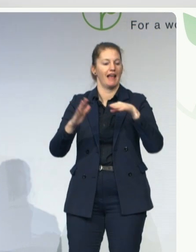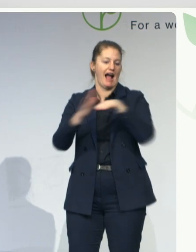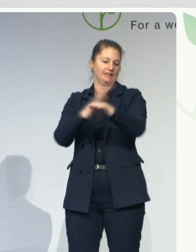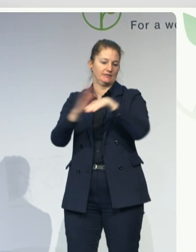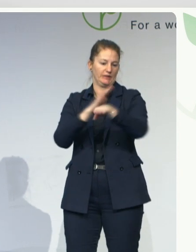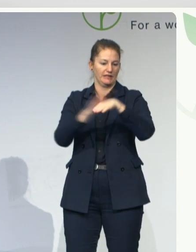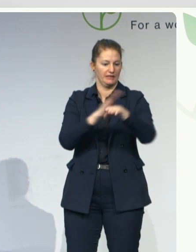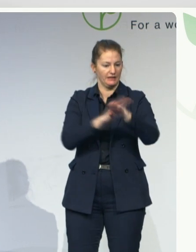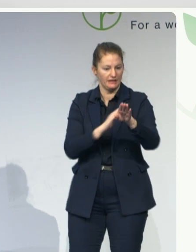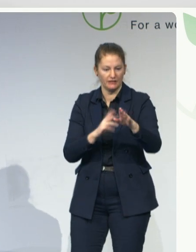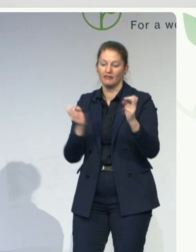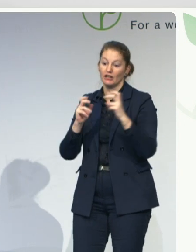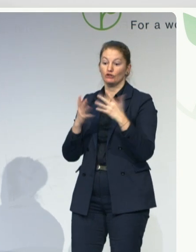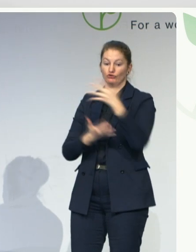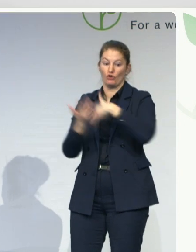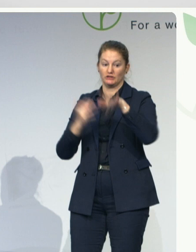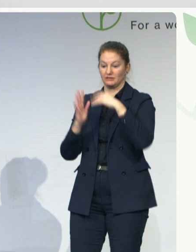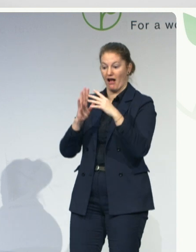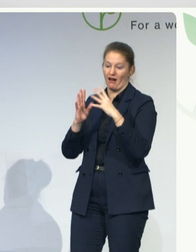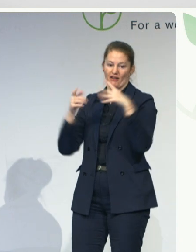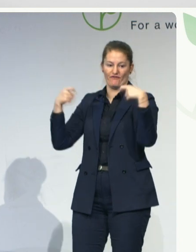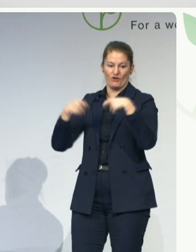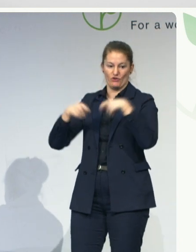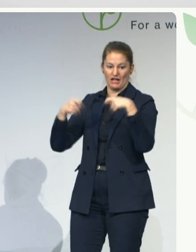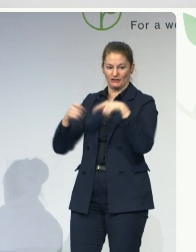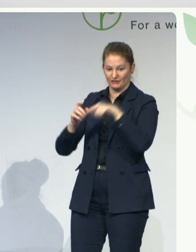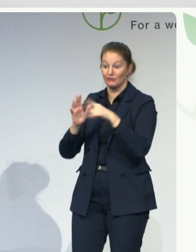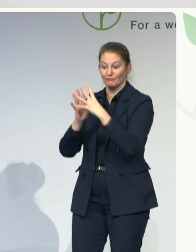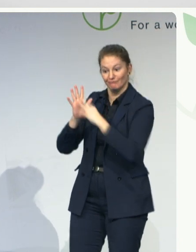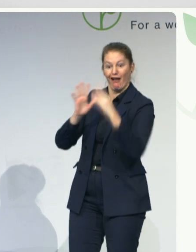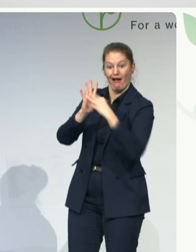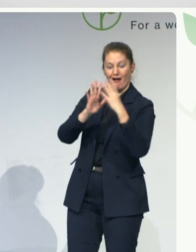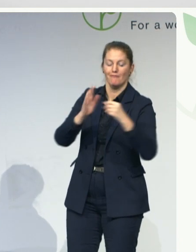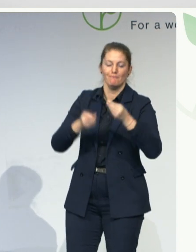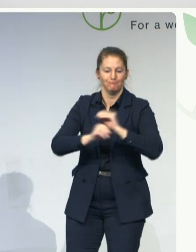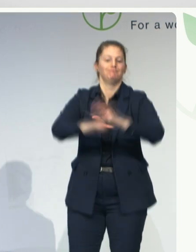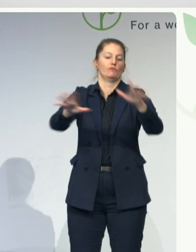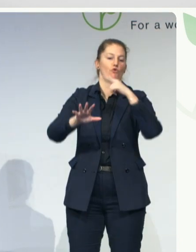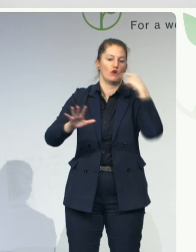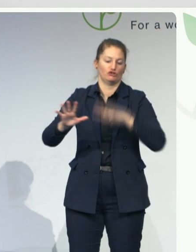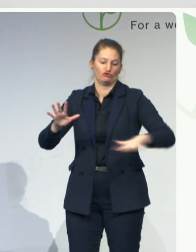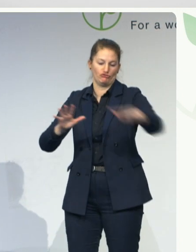on accessible environments across Russia.